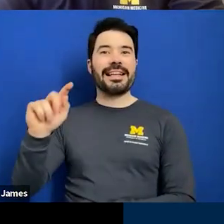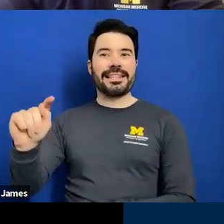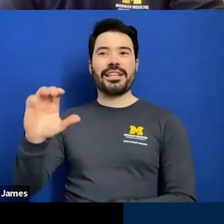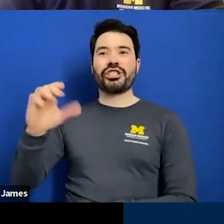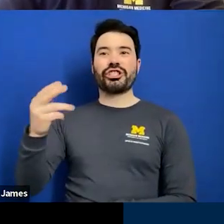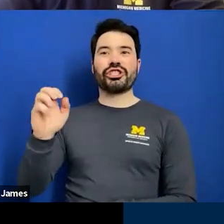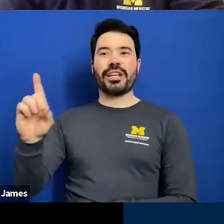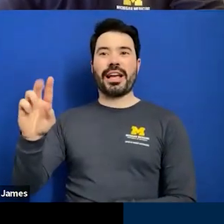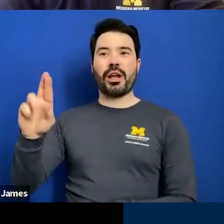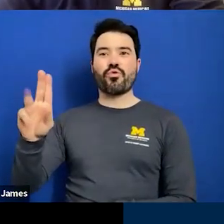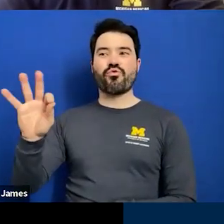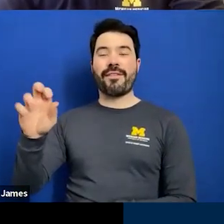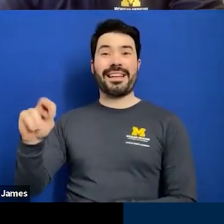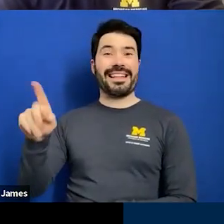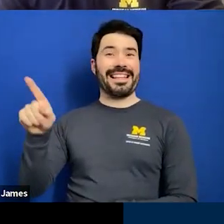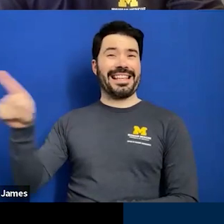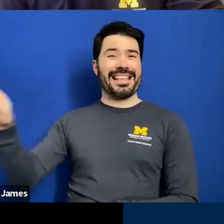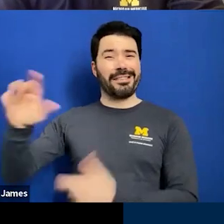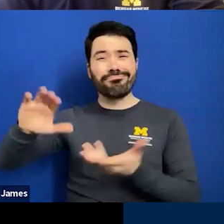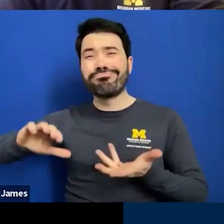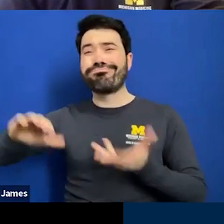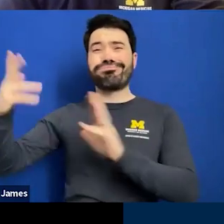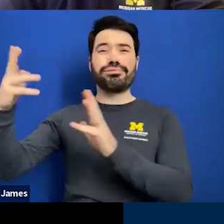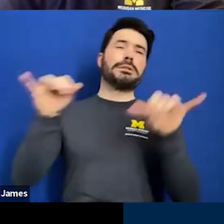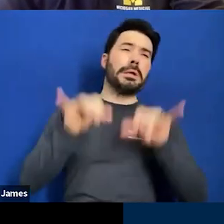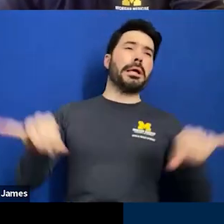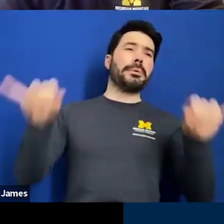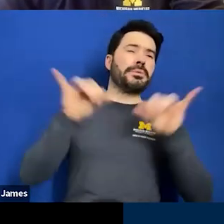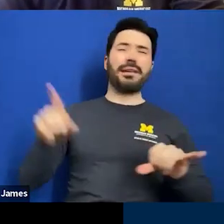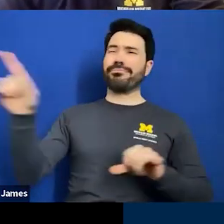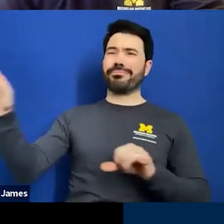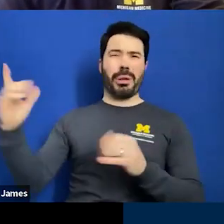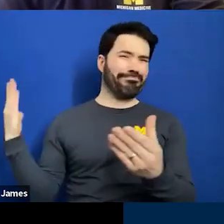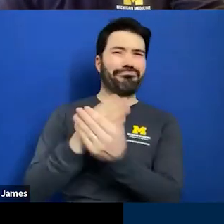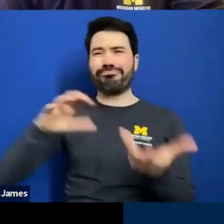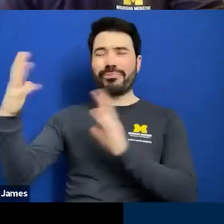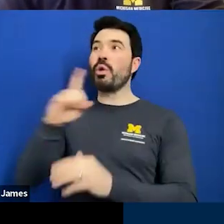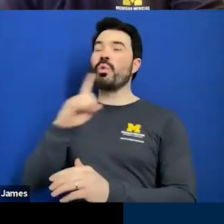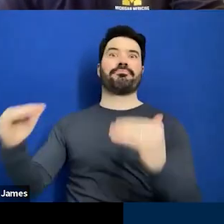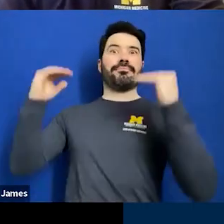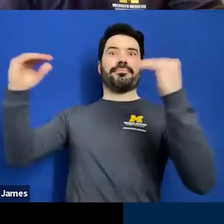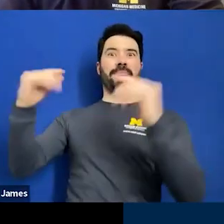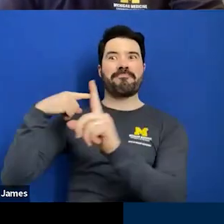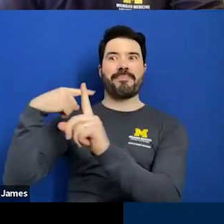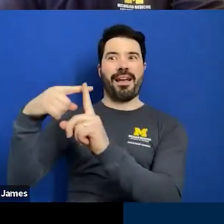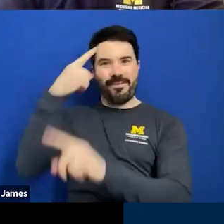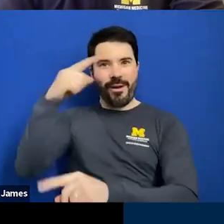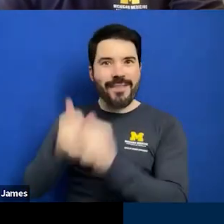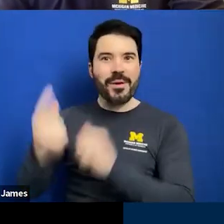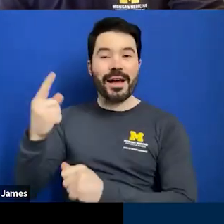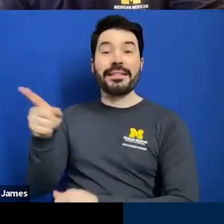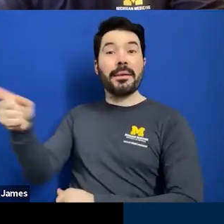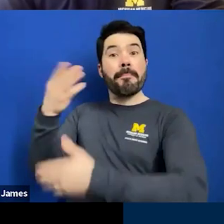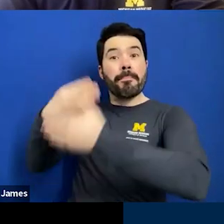really disrupting traditional hearing healthcare, and it's really for the better for all of us. And so he is born with